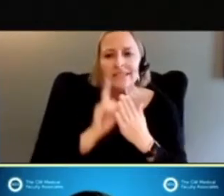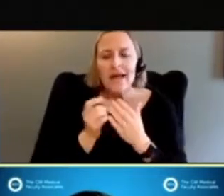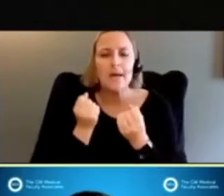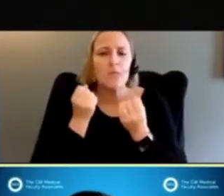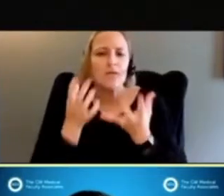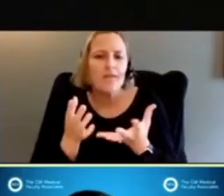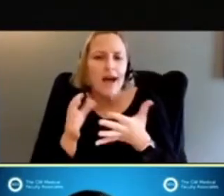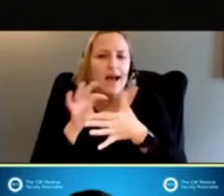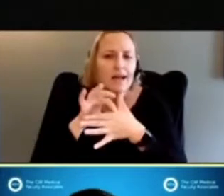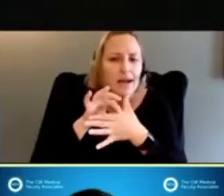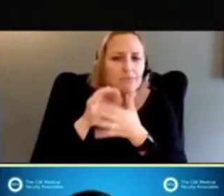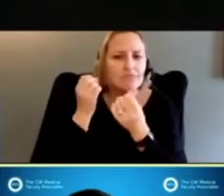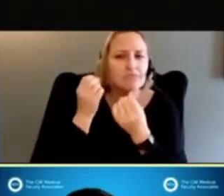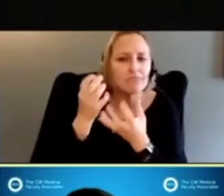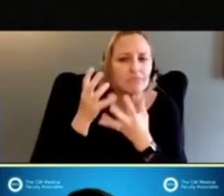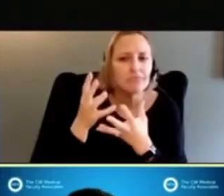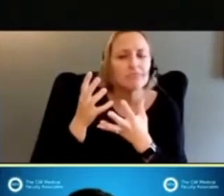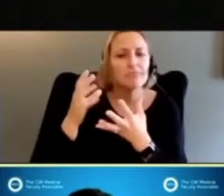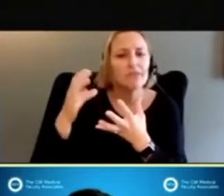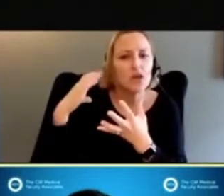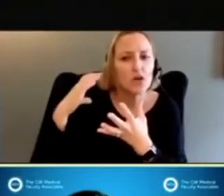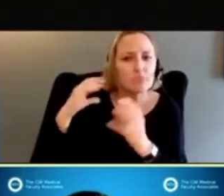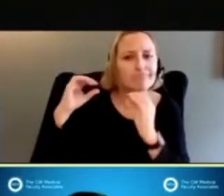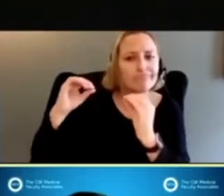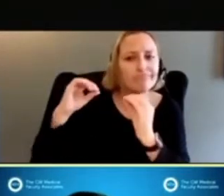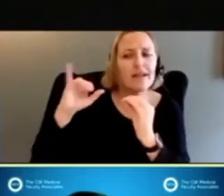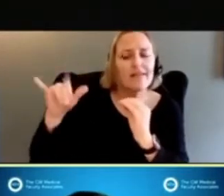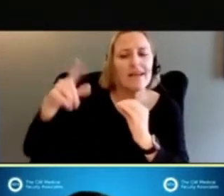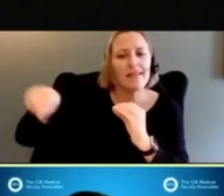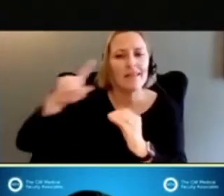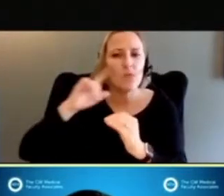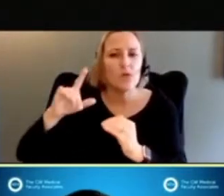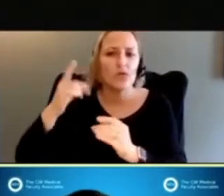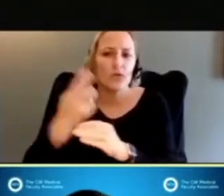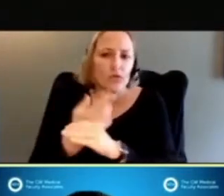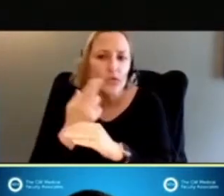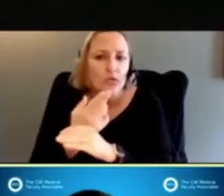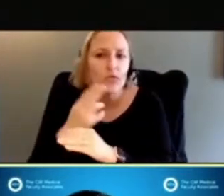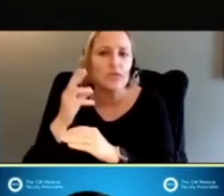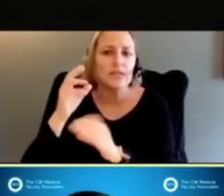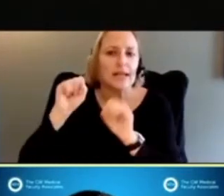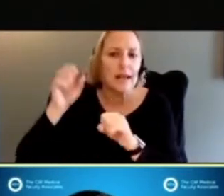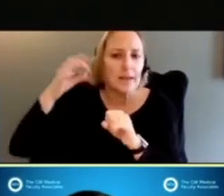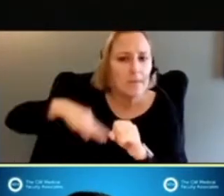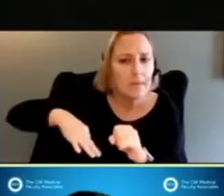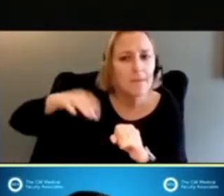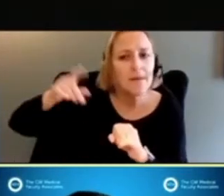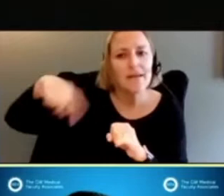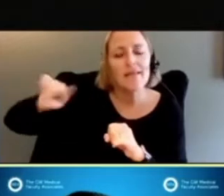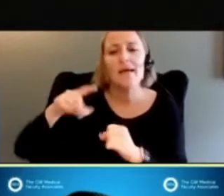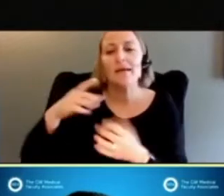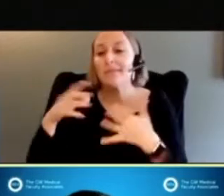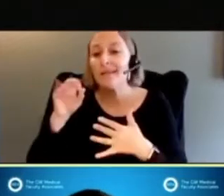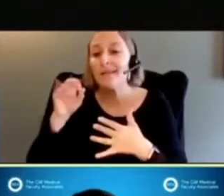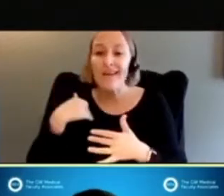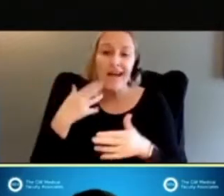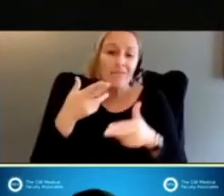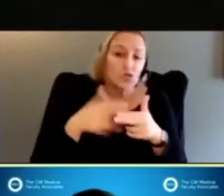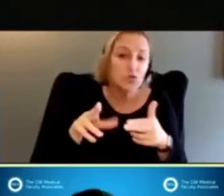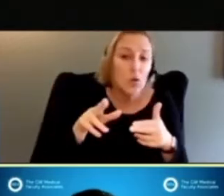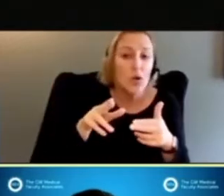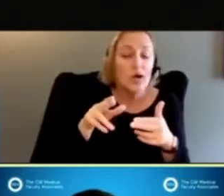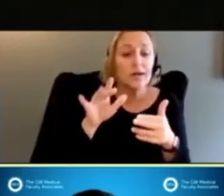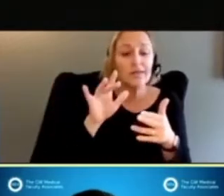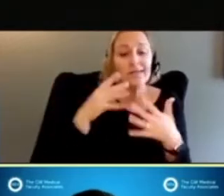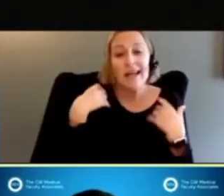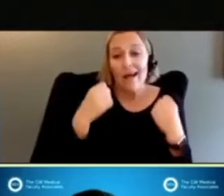that could be meaningful, useful, and actionable to a resident, whether they're having an acute medical problem that they're dealing with today, or if